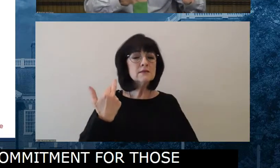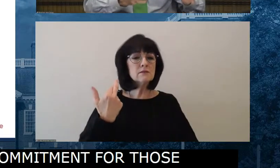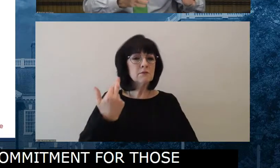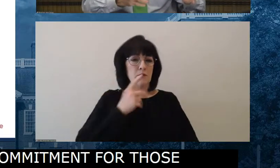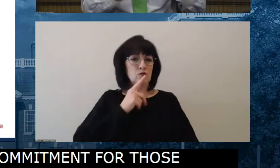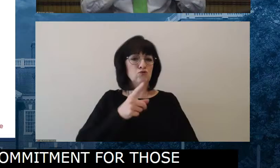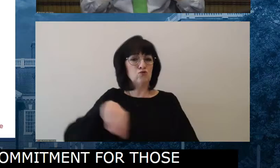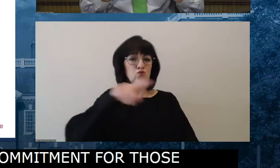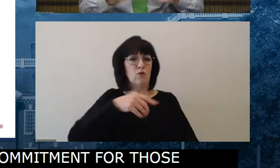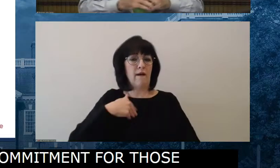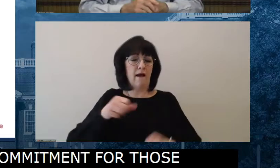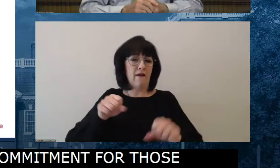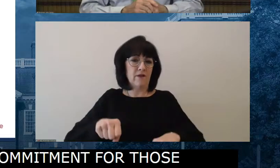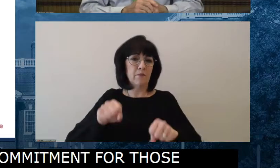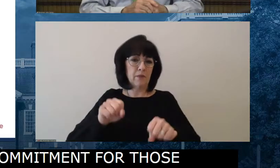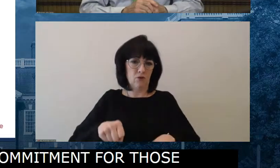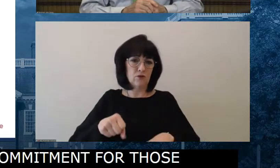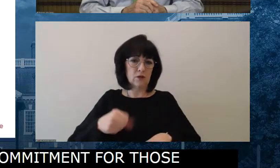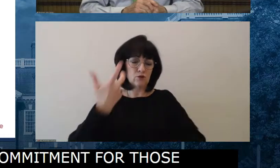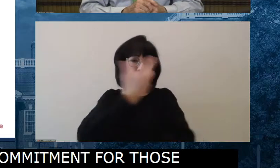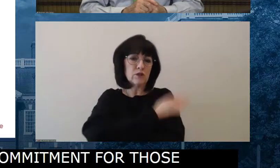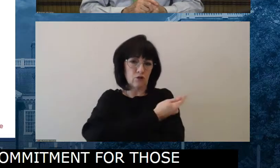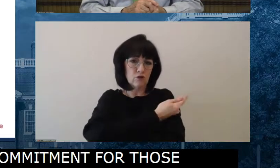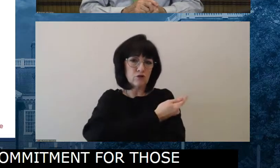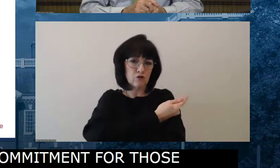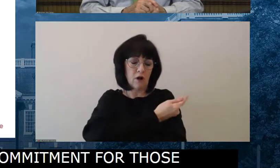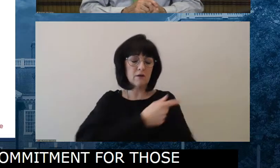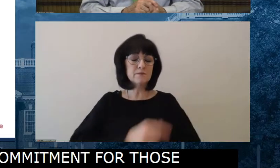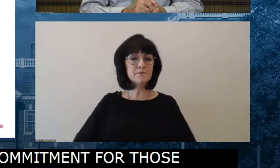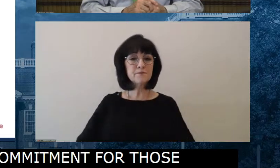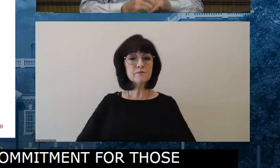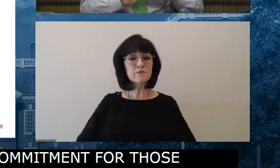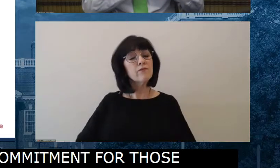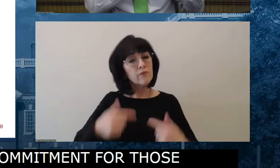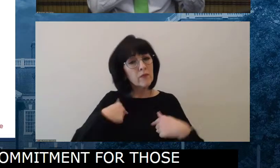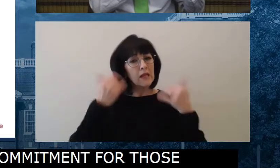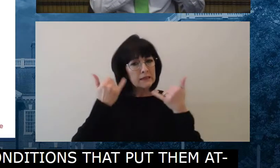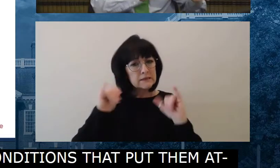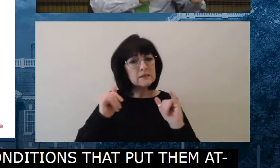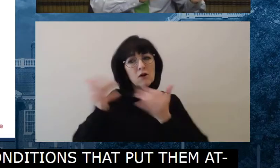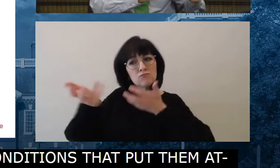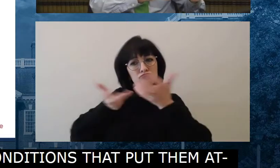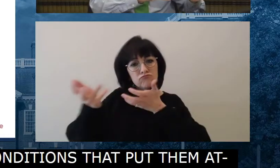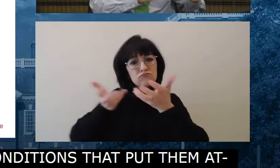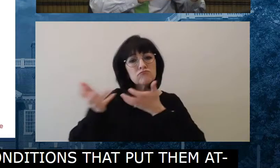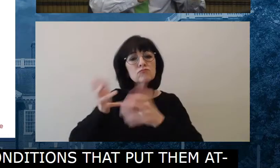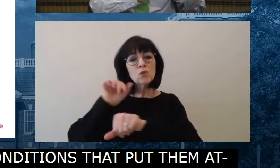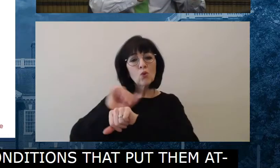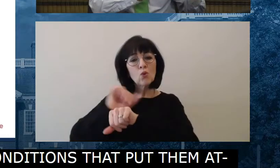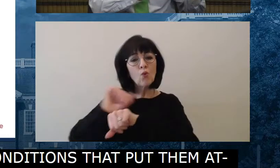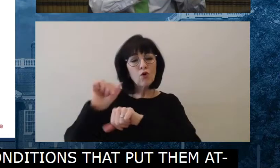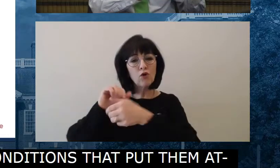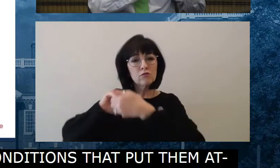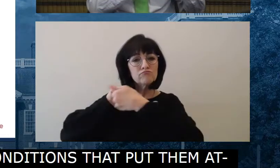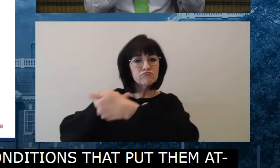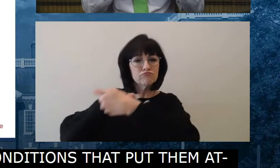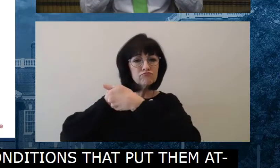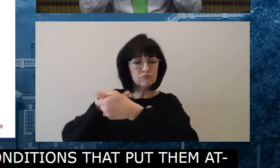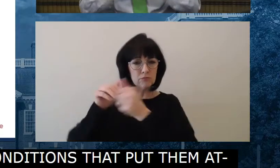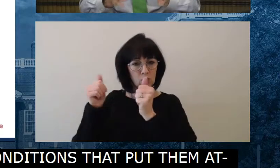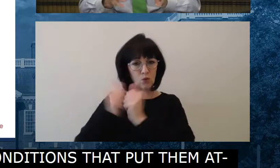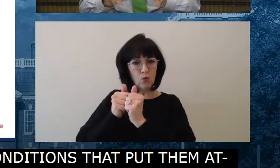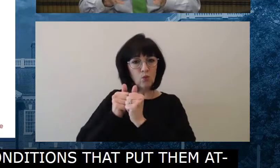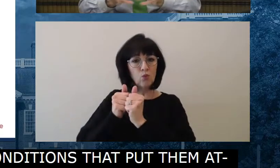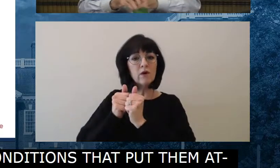essential employers, and you can get information through your essential employers. So you'd sign up with your essential